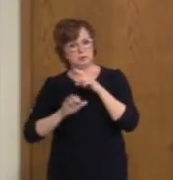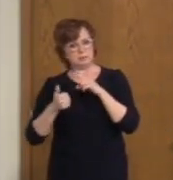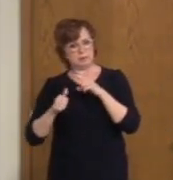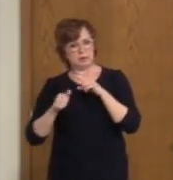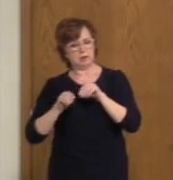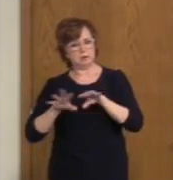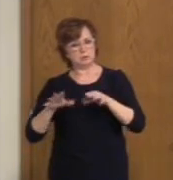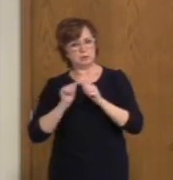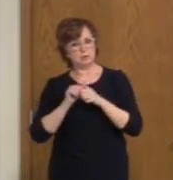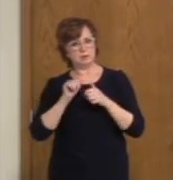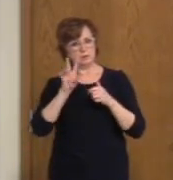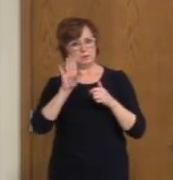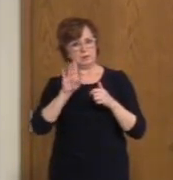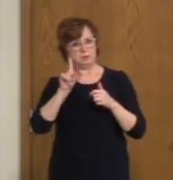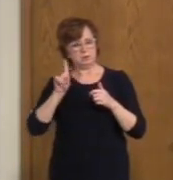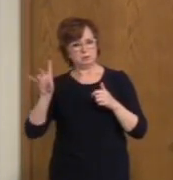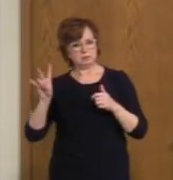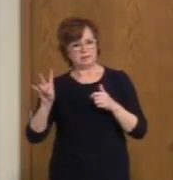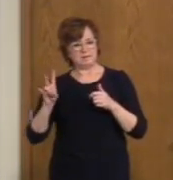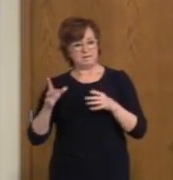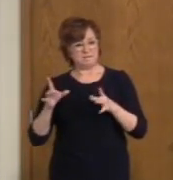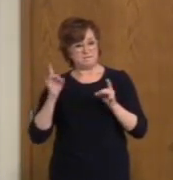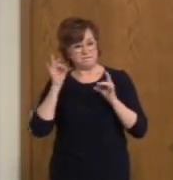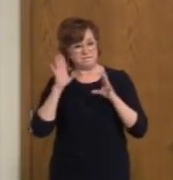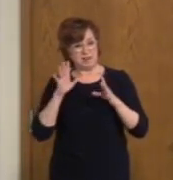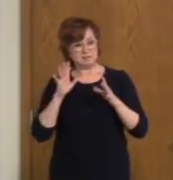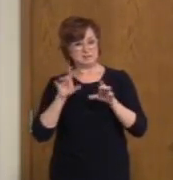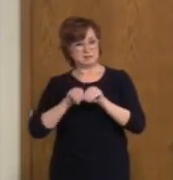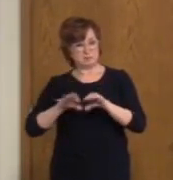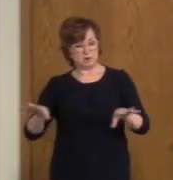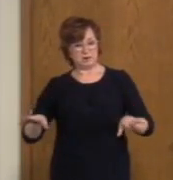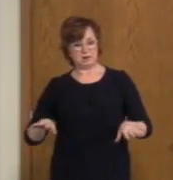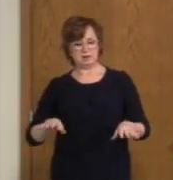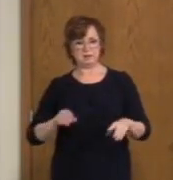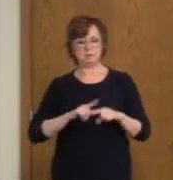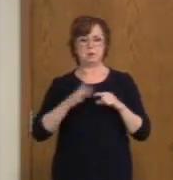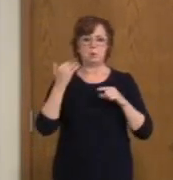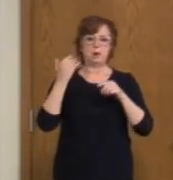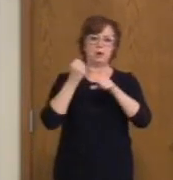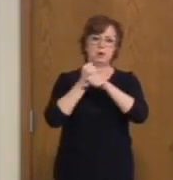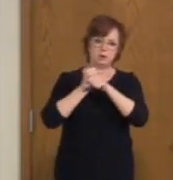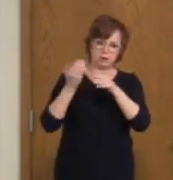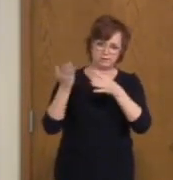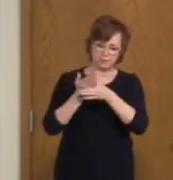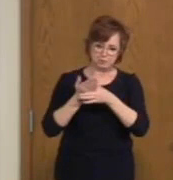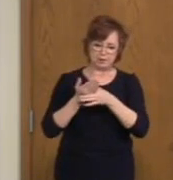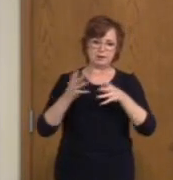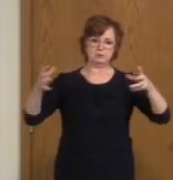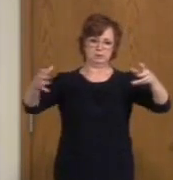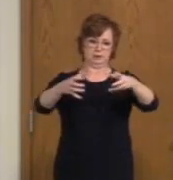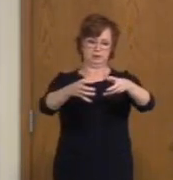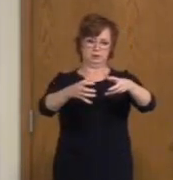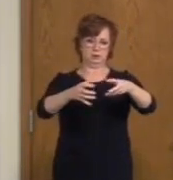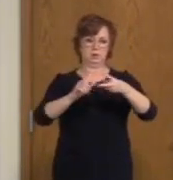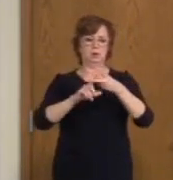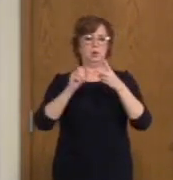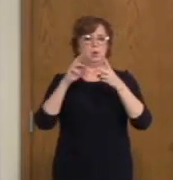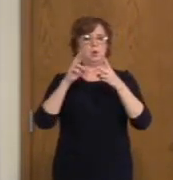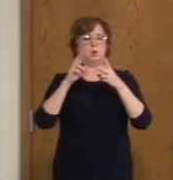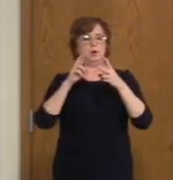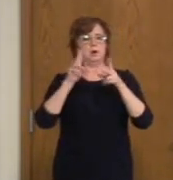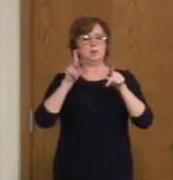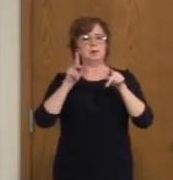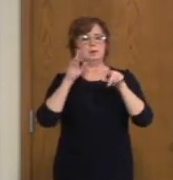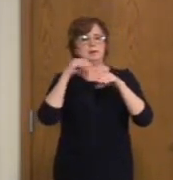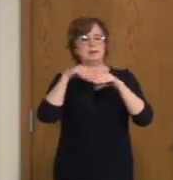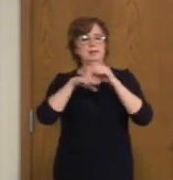break, just that closer than 2 meter distance, or people within an enclosed indoor environment for a prolonged period of time